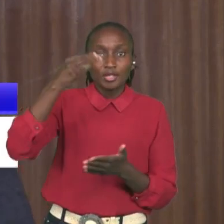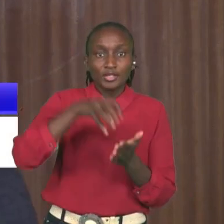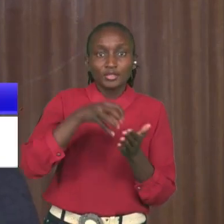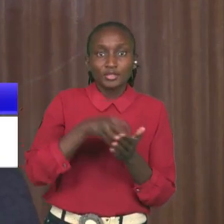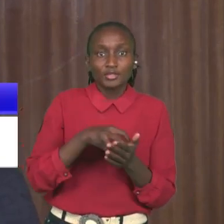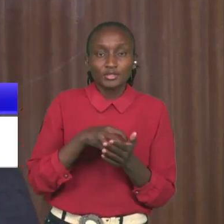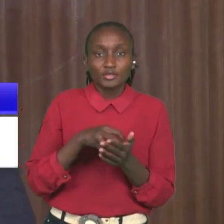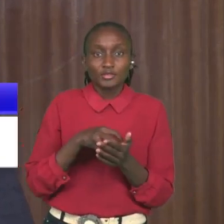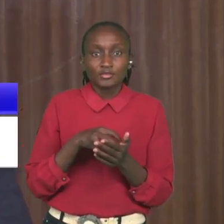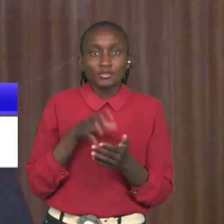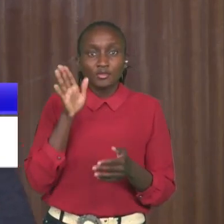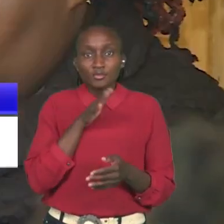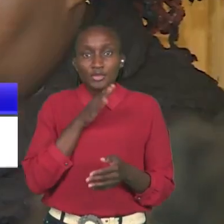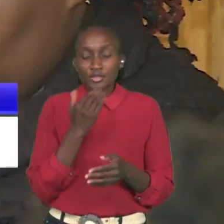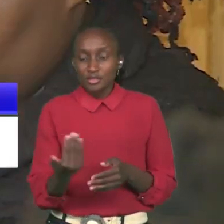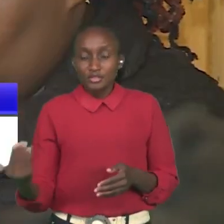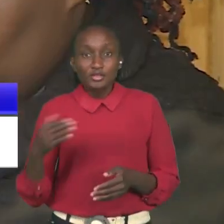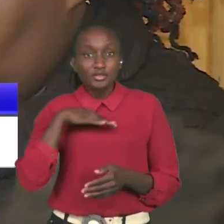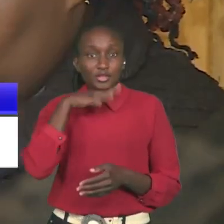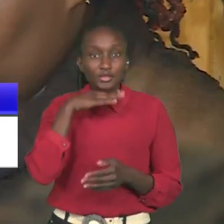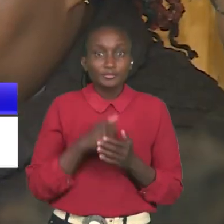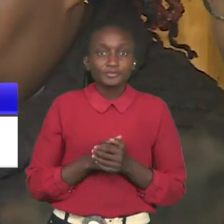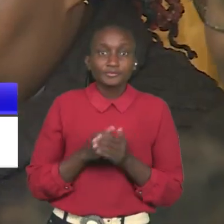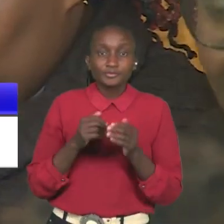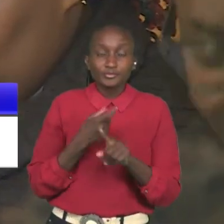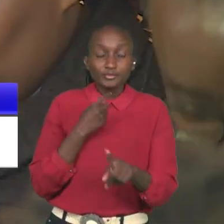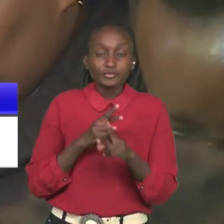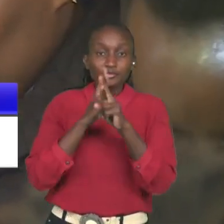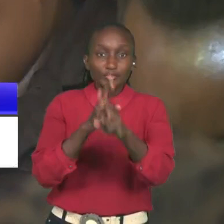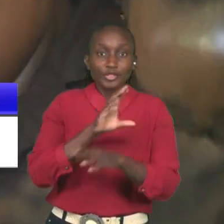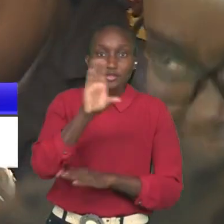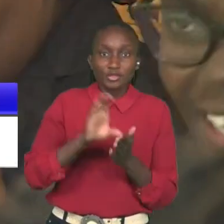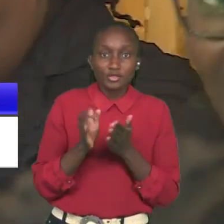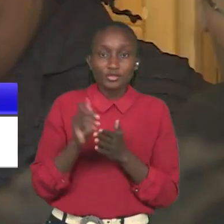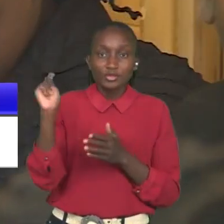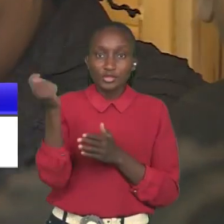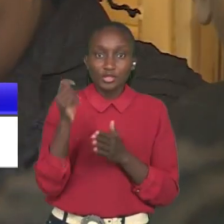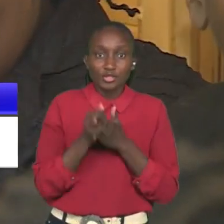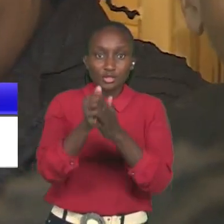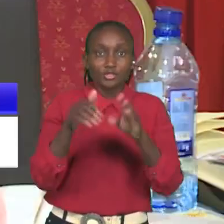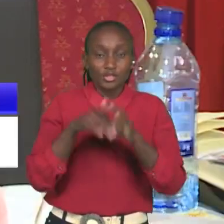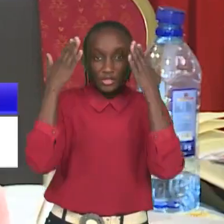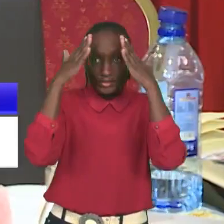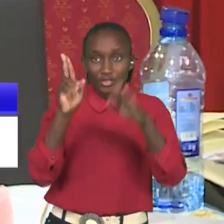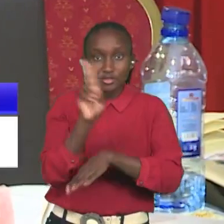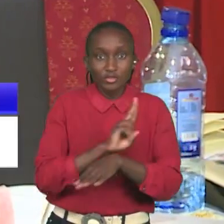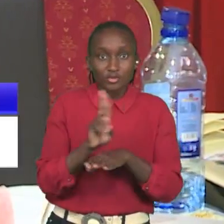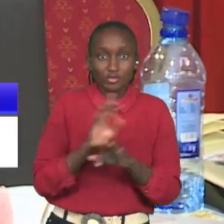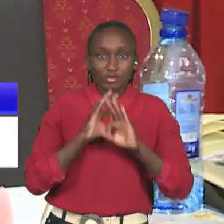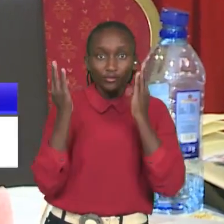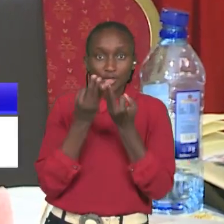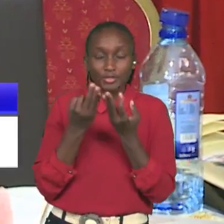maternal mortality. According to the report, Central Kenya leads in awareness and use of contraceptives